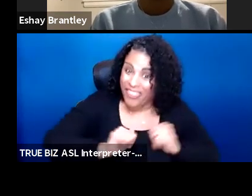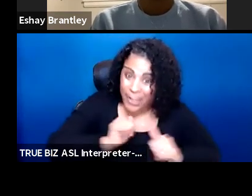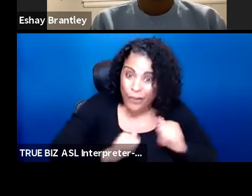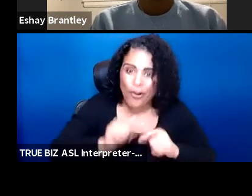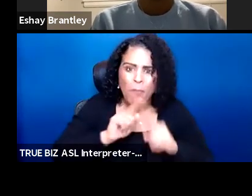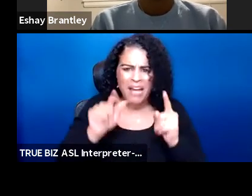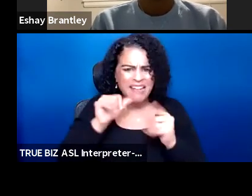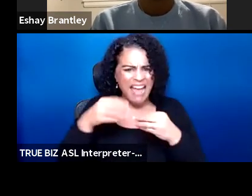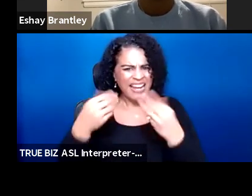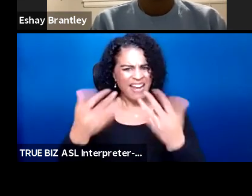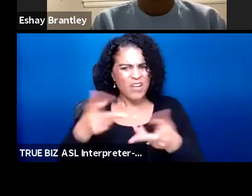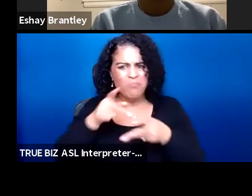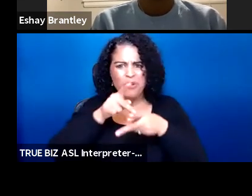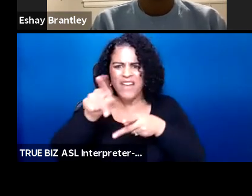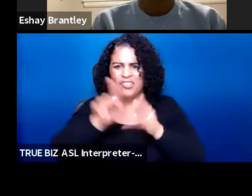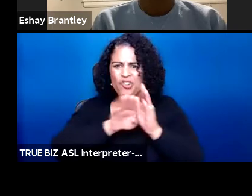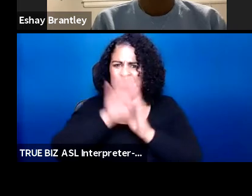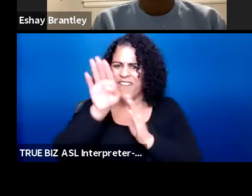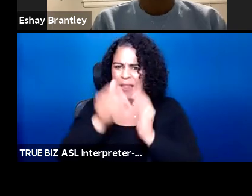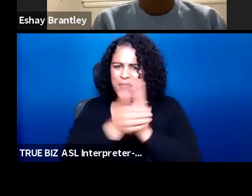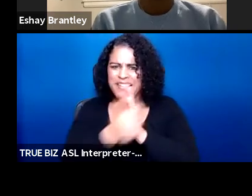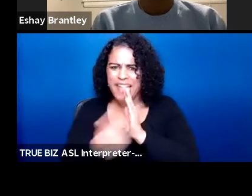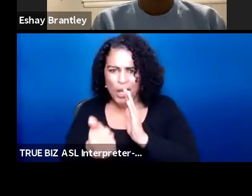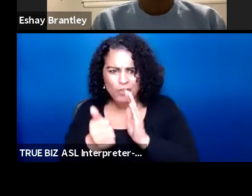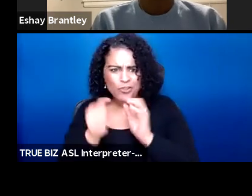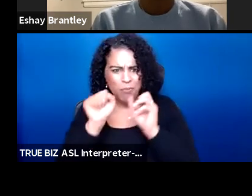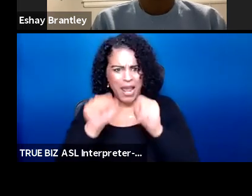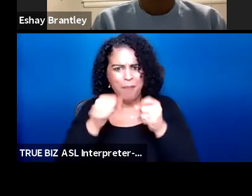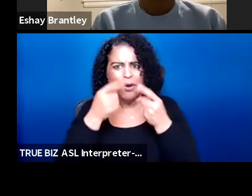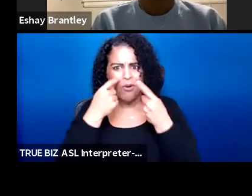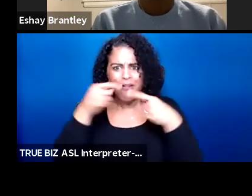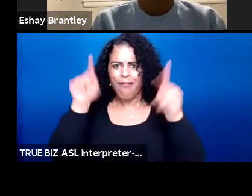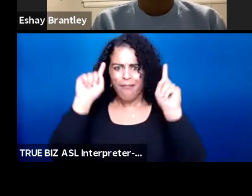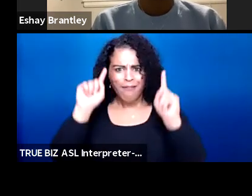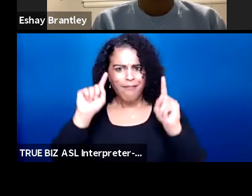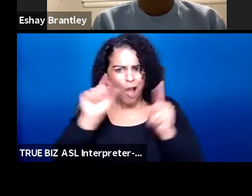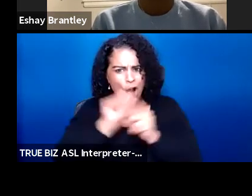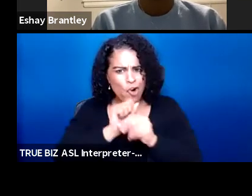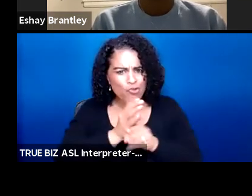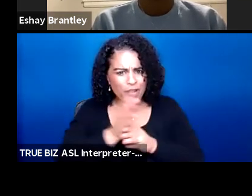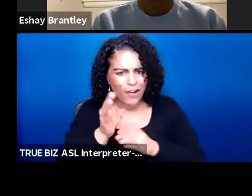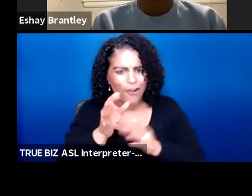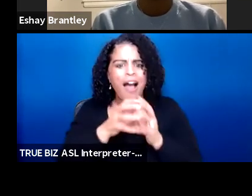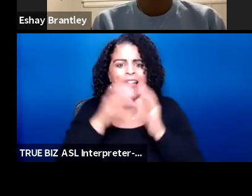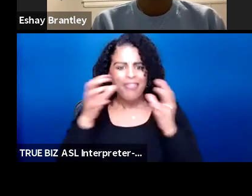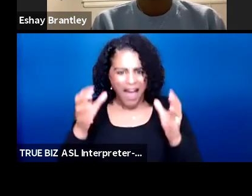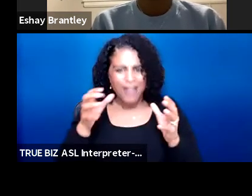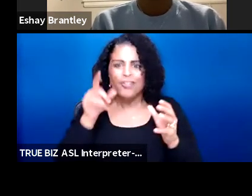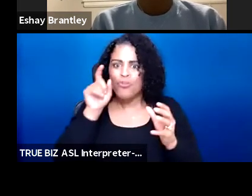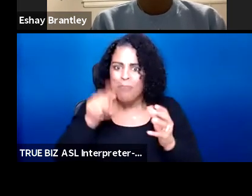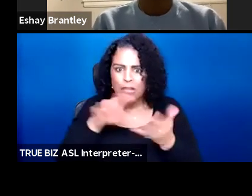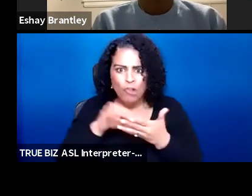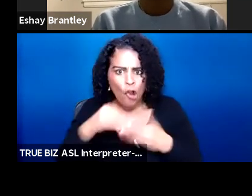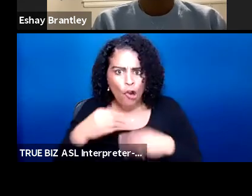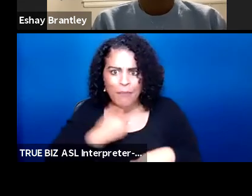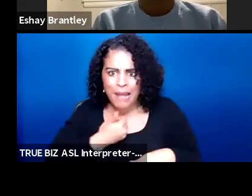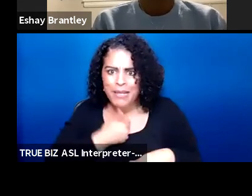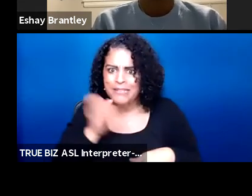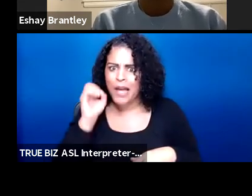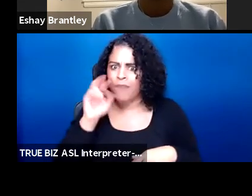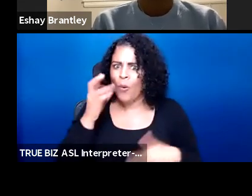them the professional development in order to make a viable career. A lot of it has to be you learn it on your own, or you